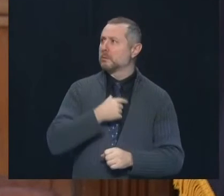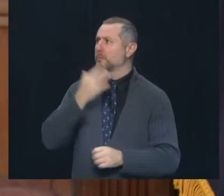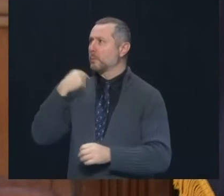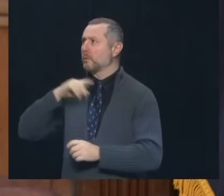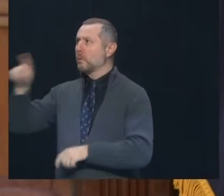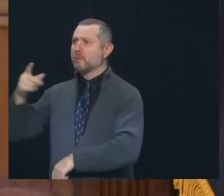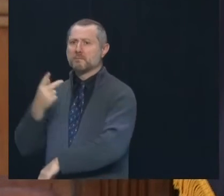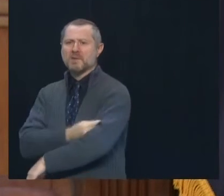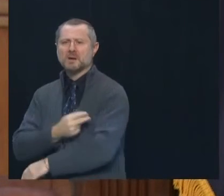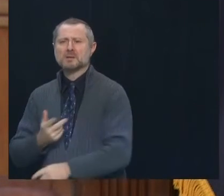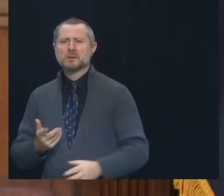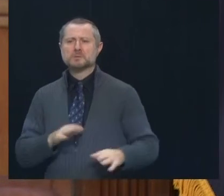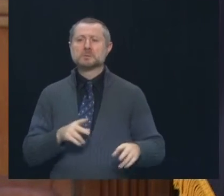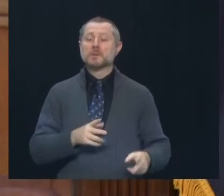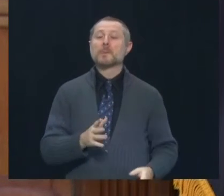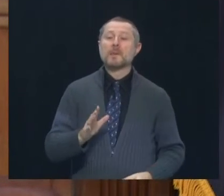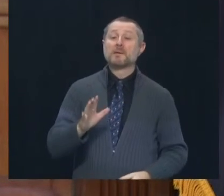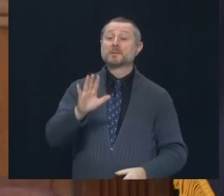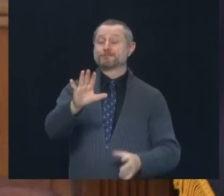vaccines,